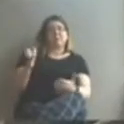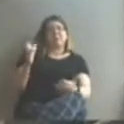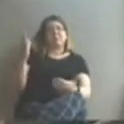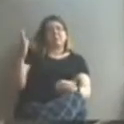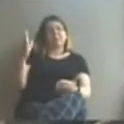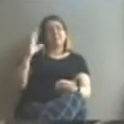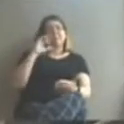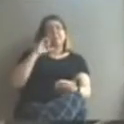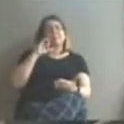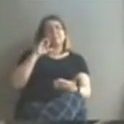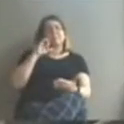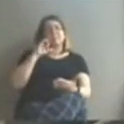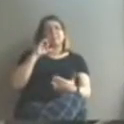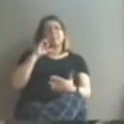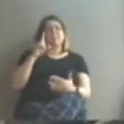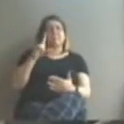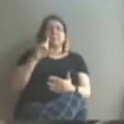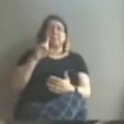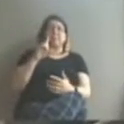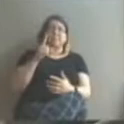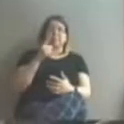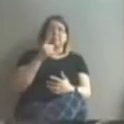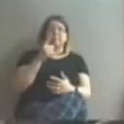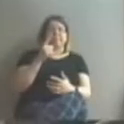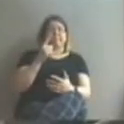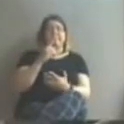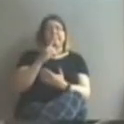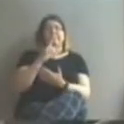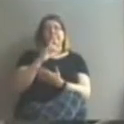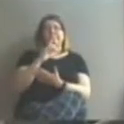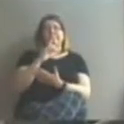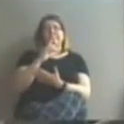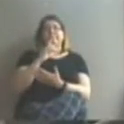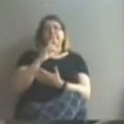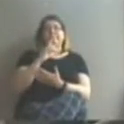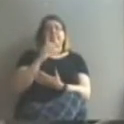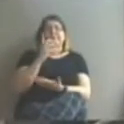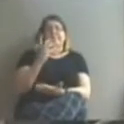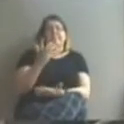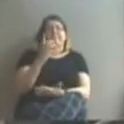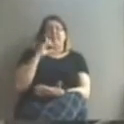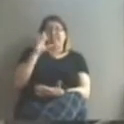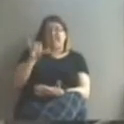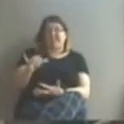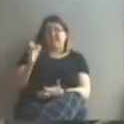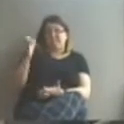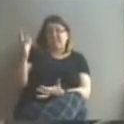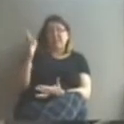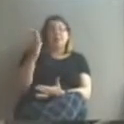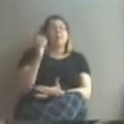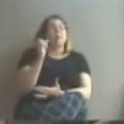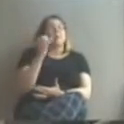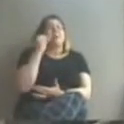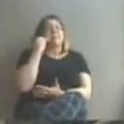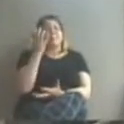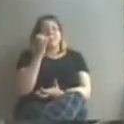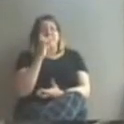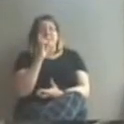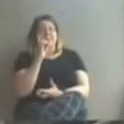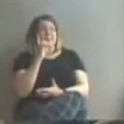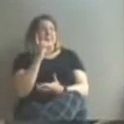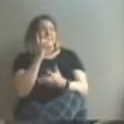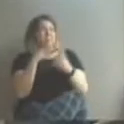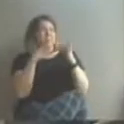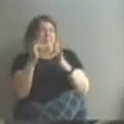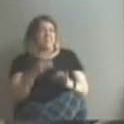to centralize custodial, and they're, you know, so that's kind of like, you know, if you want to talk to that a little